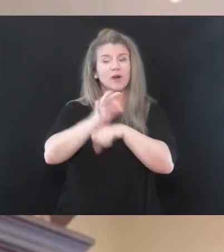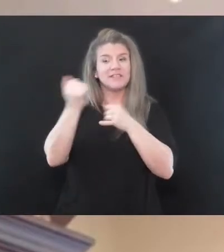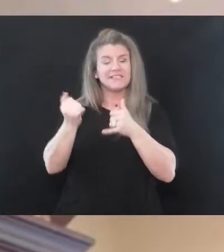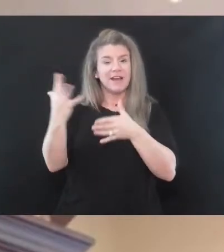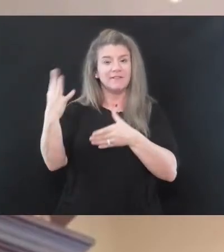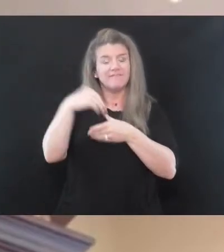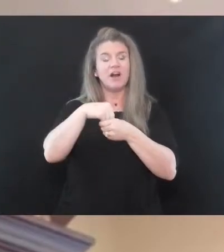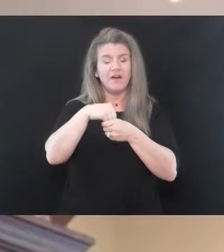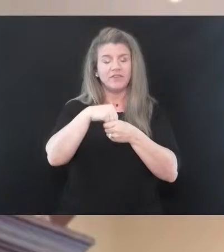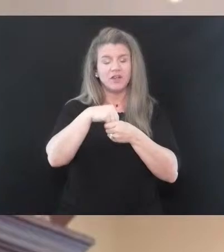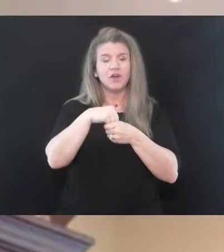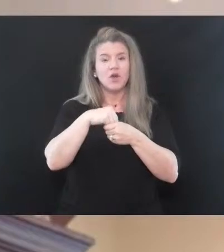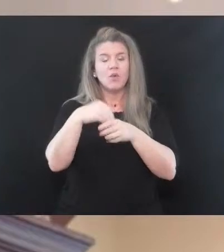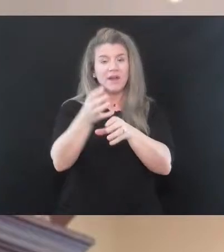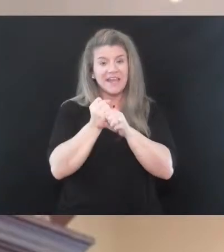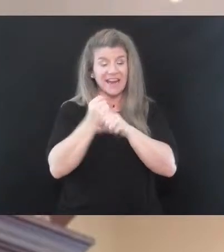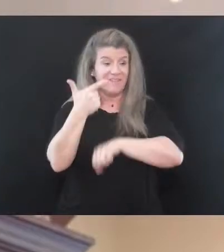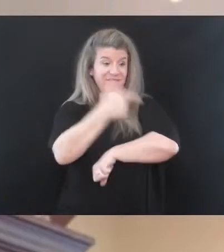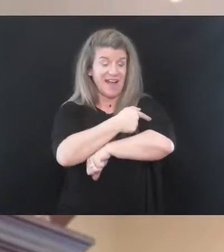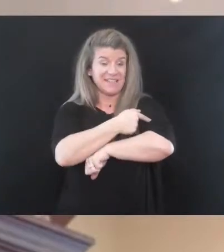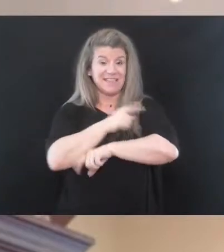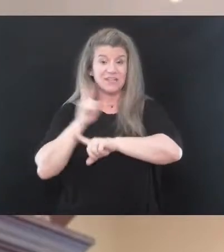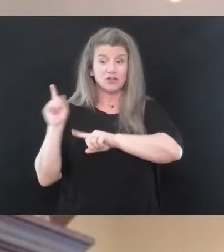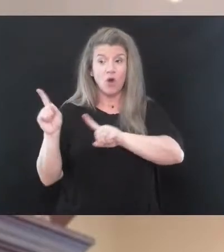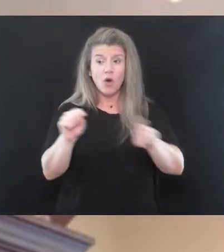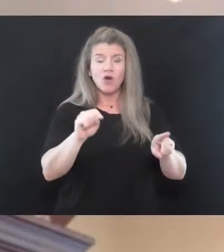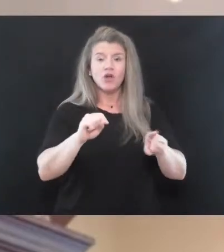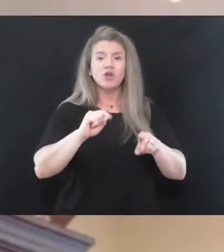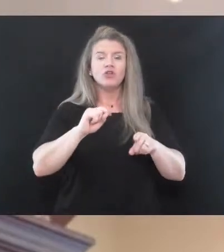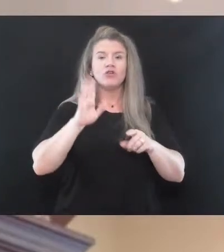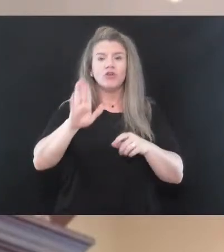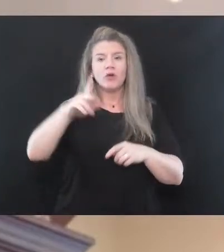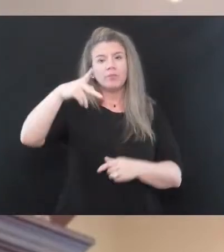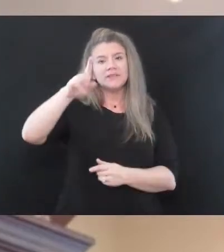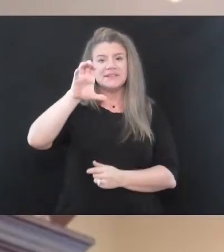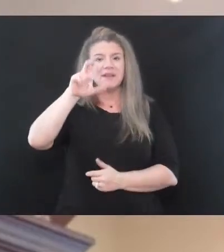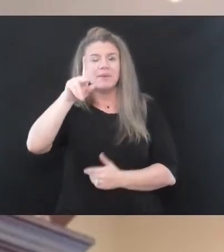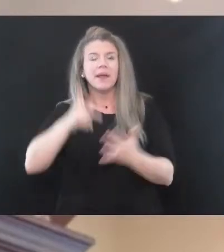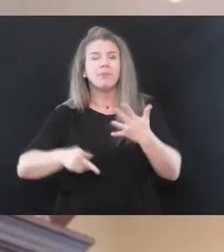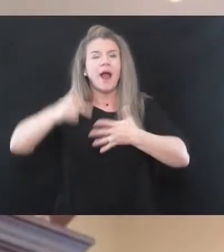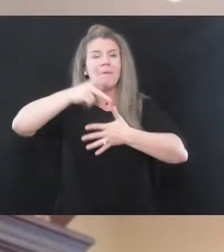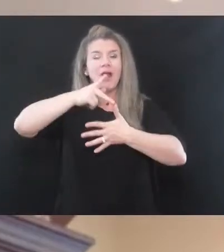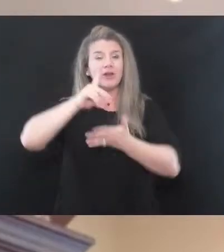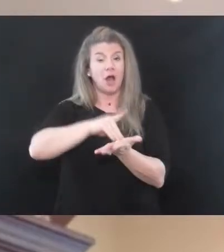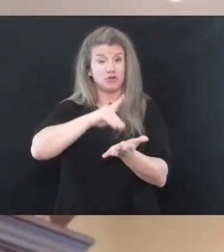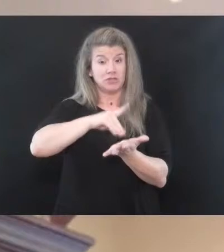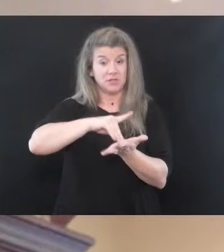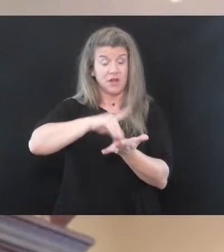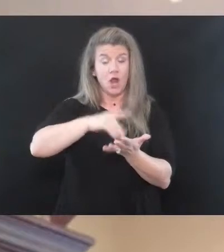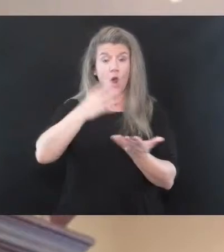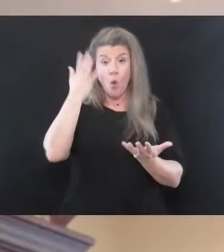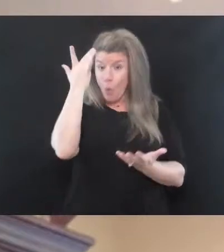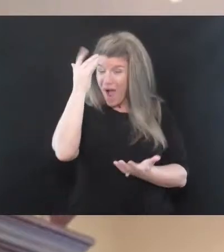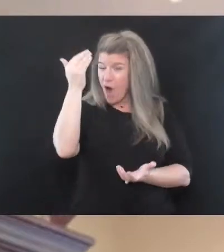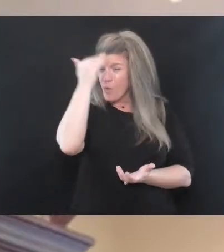with getting vaccines out to primary care providers, because we know that there are many people out there who, if they